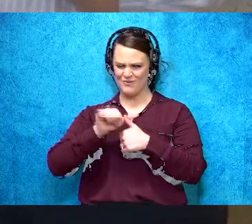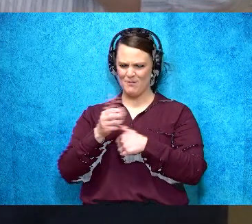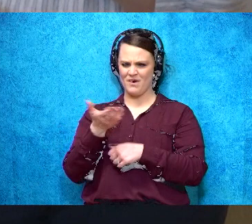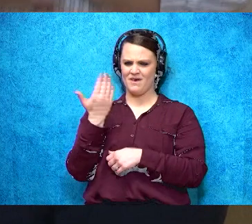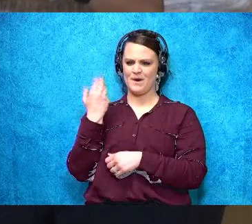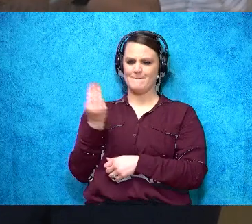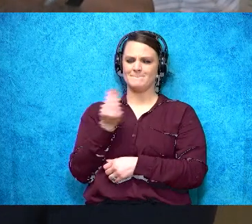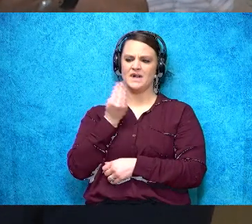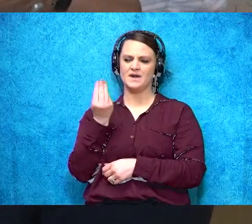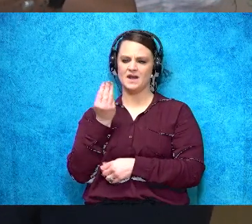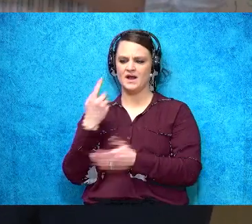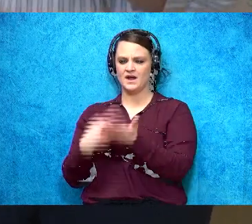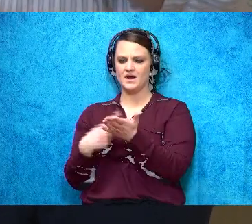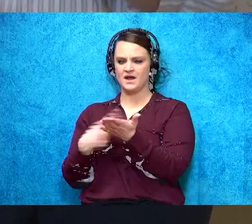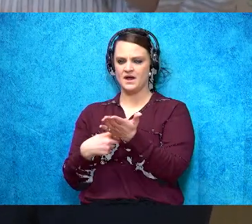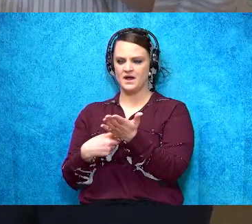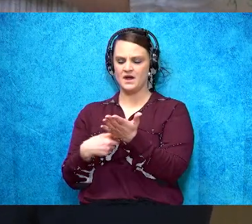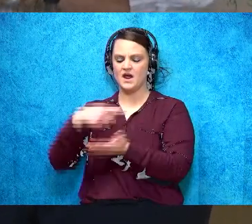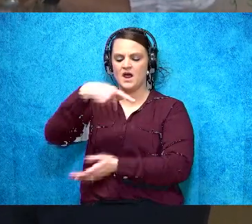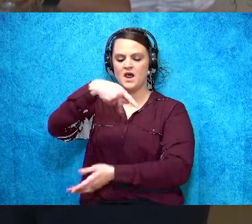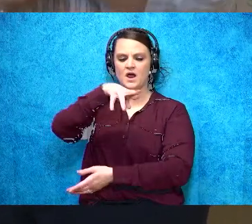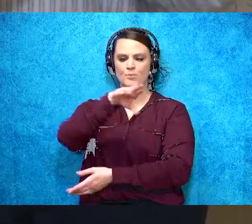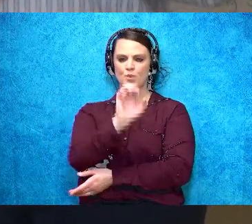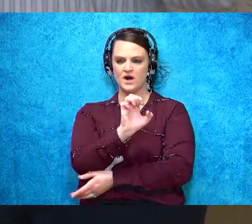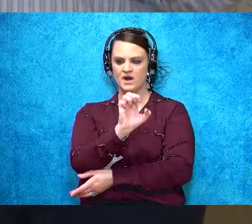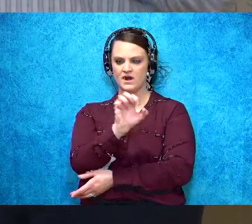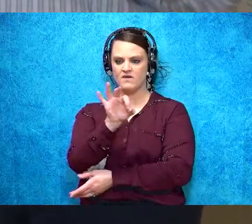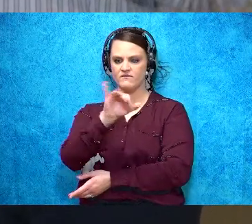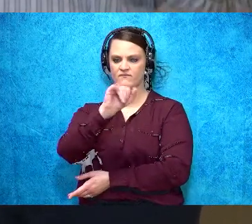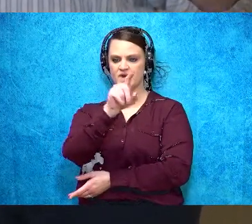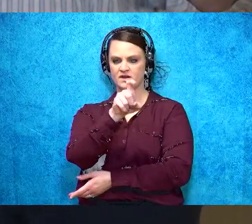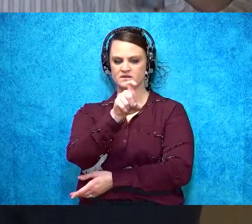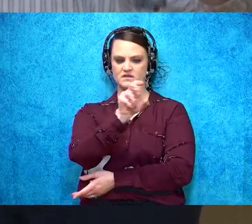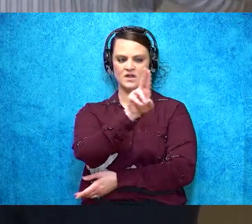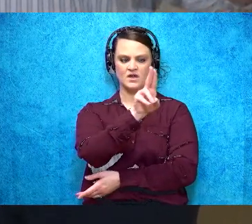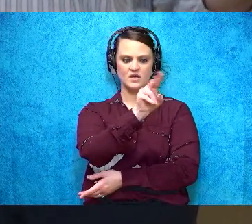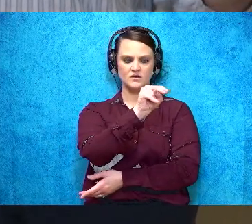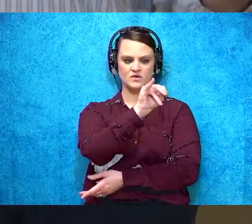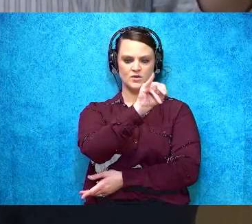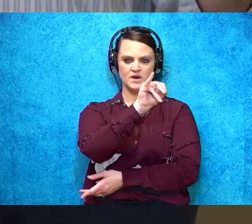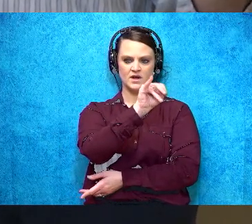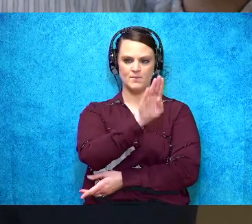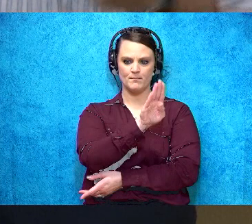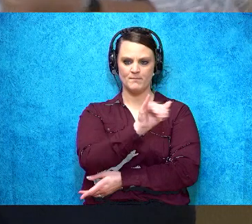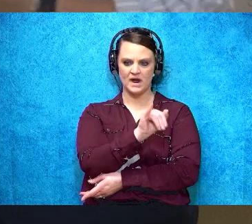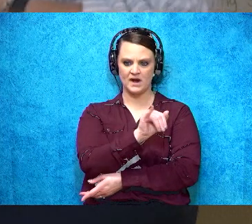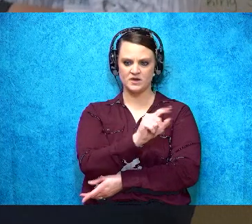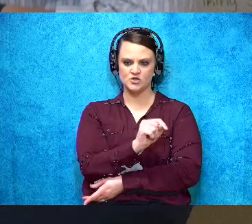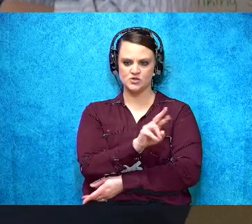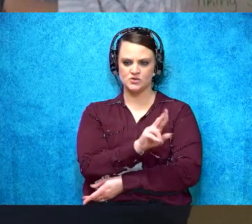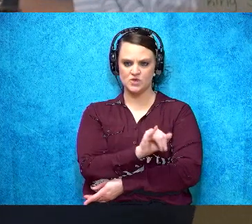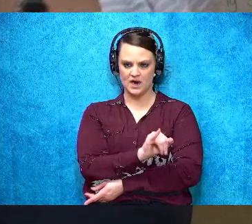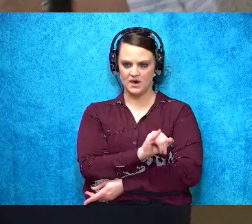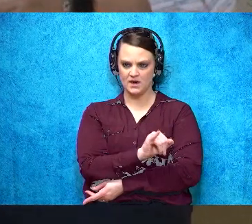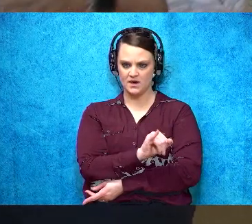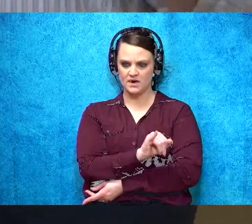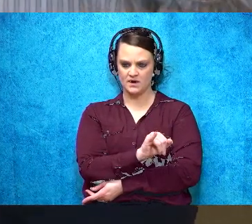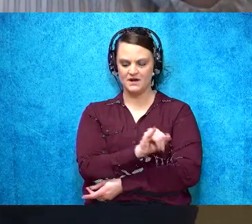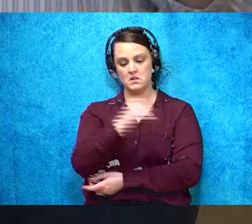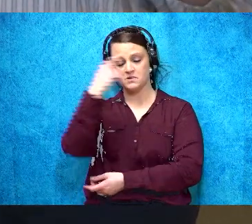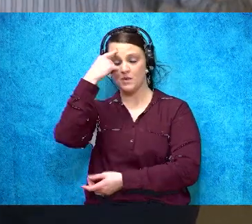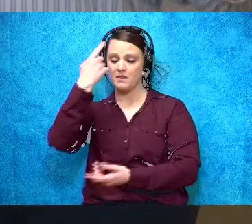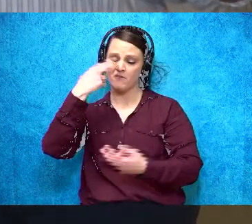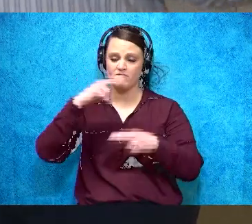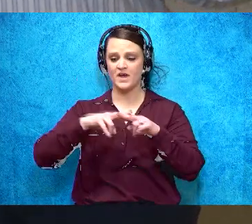talked about some prefixes. We talked about una, bi, and tri. Okay? I thought this would be fun.